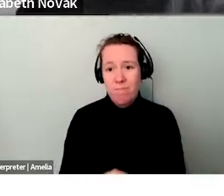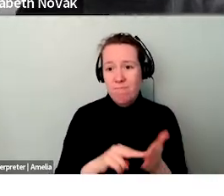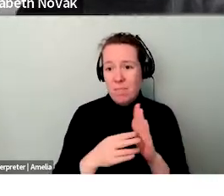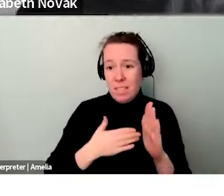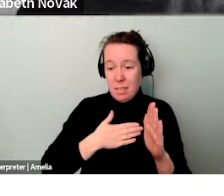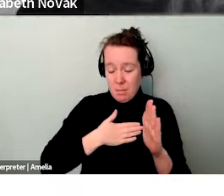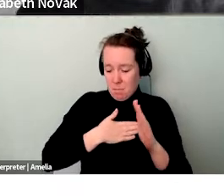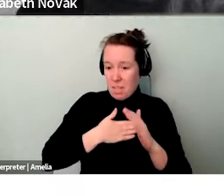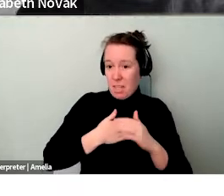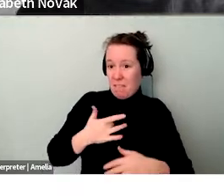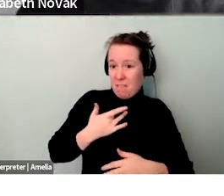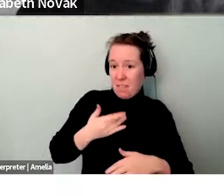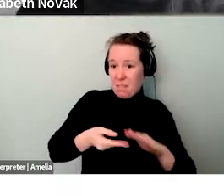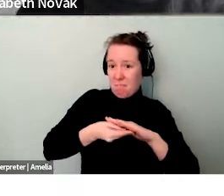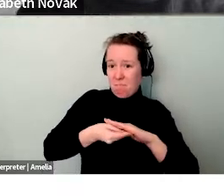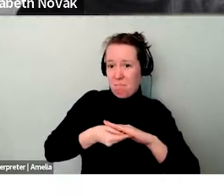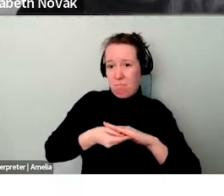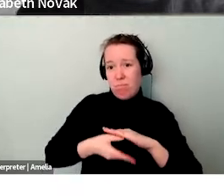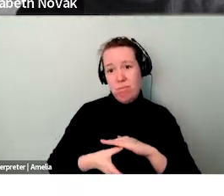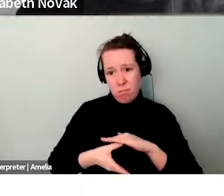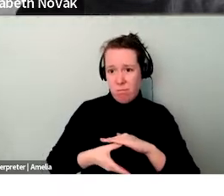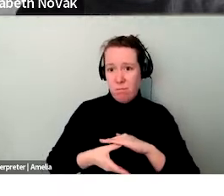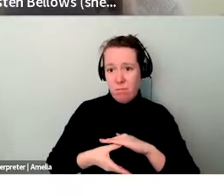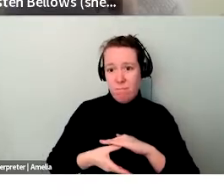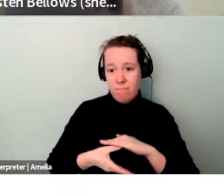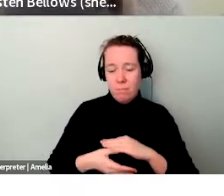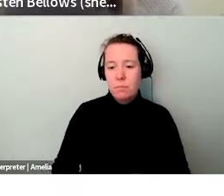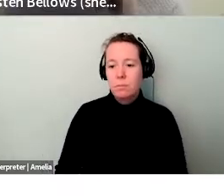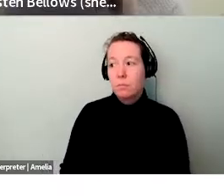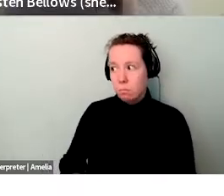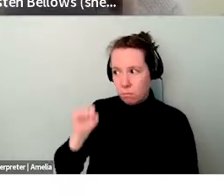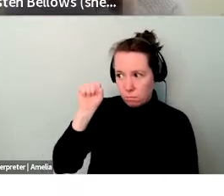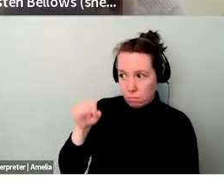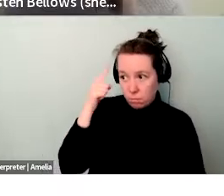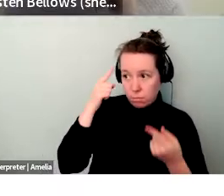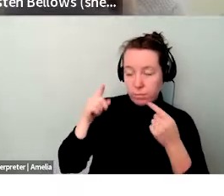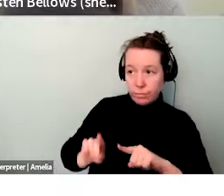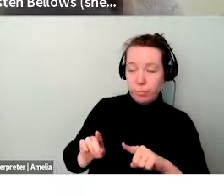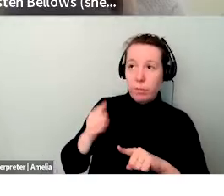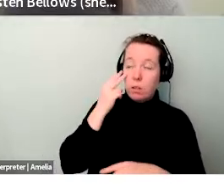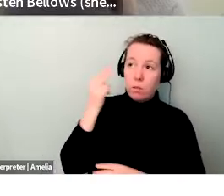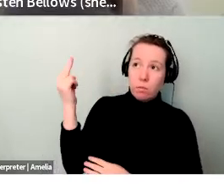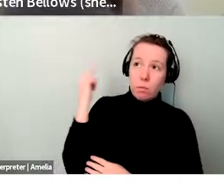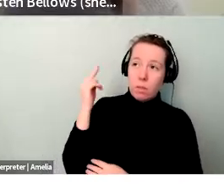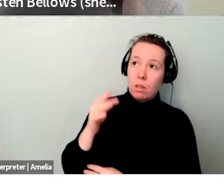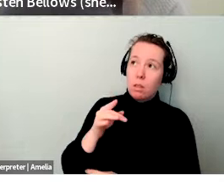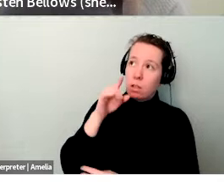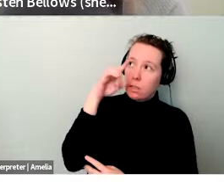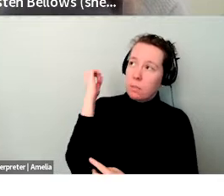self-worth. Yes. Yes, there was one summer, maybe